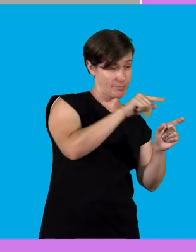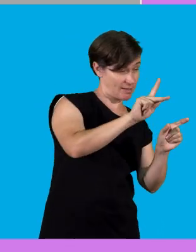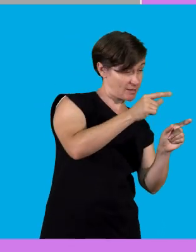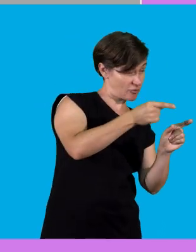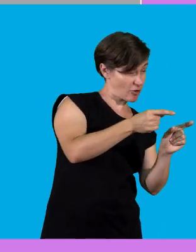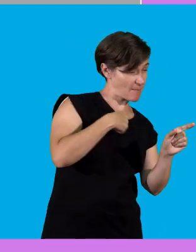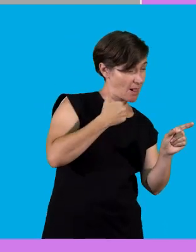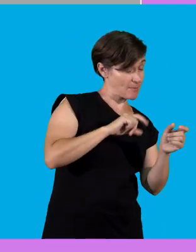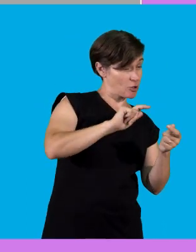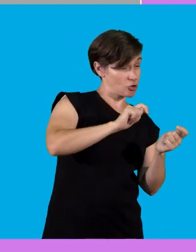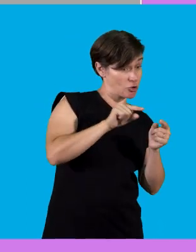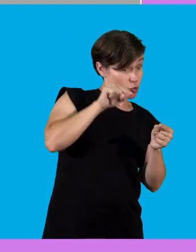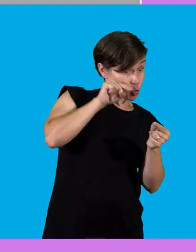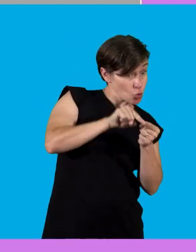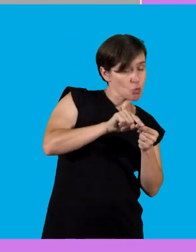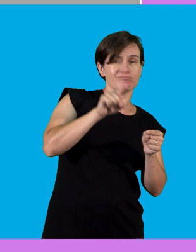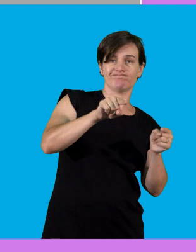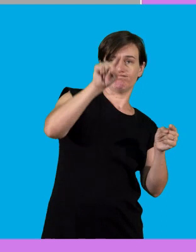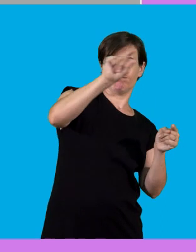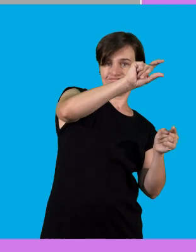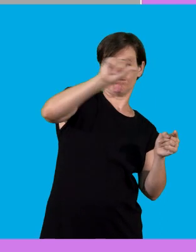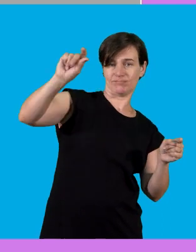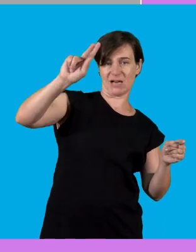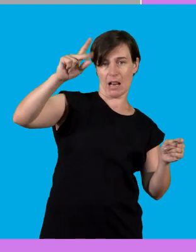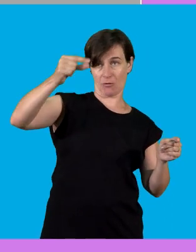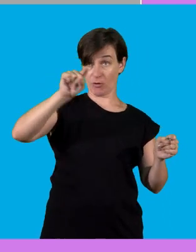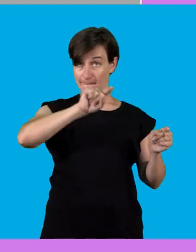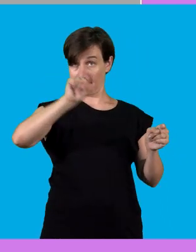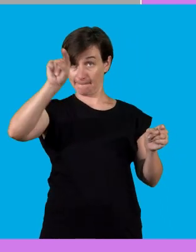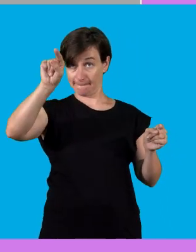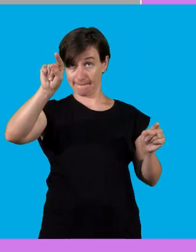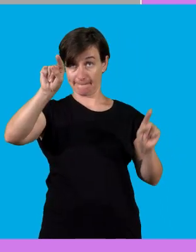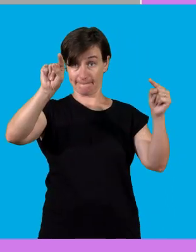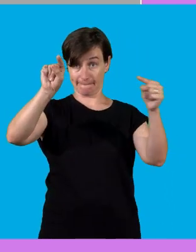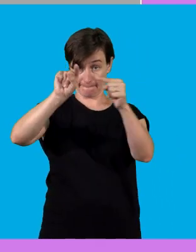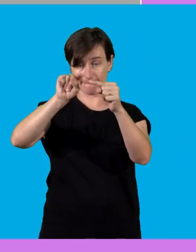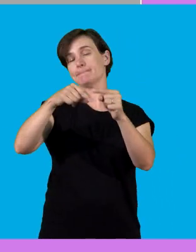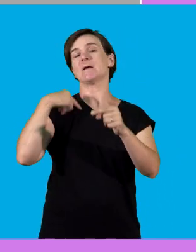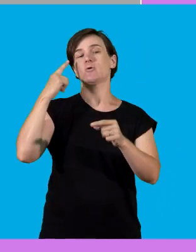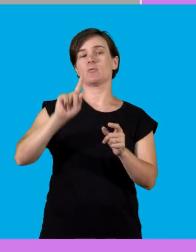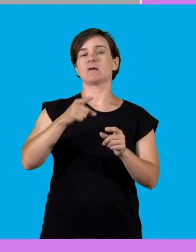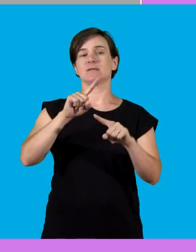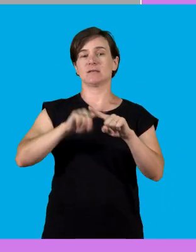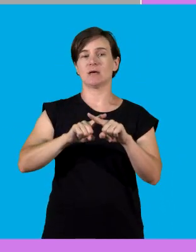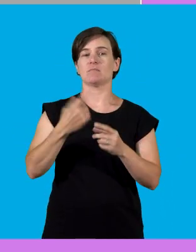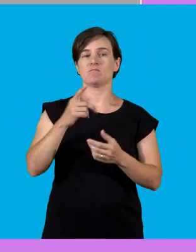crosses. Then I'll see I will divide by 1,000 when I go from grams to